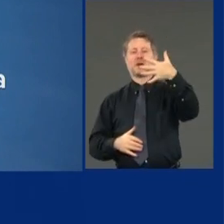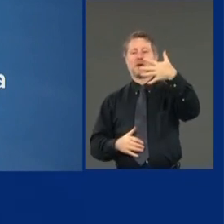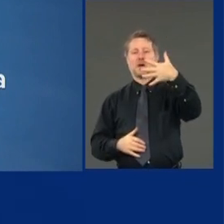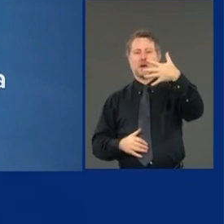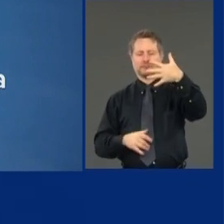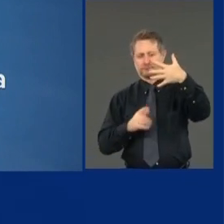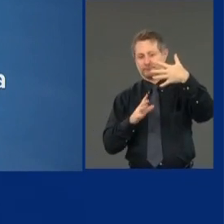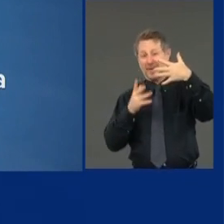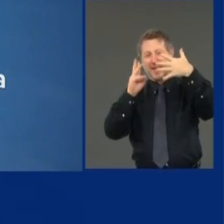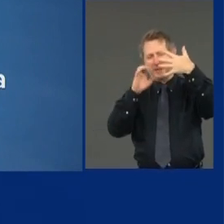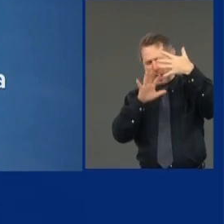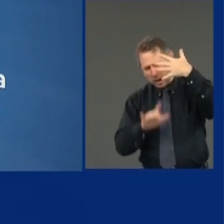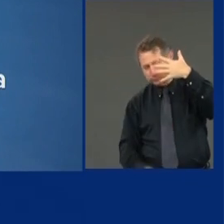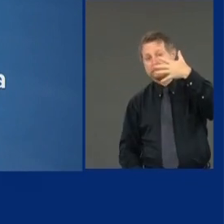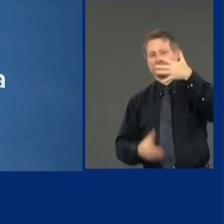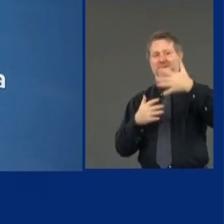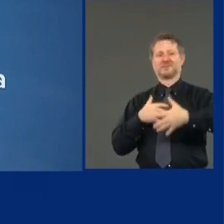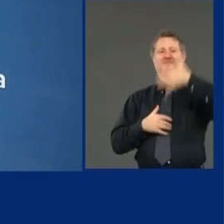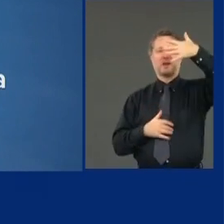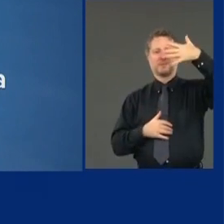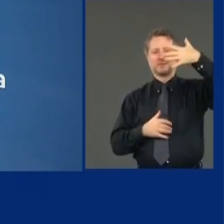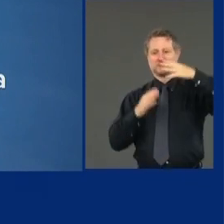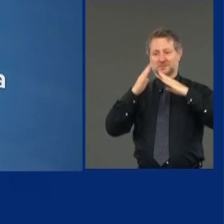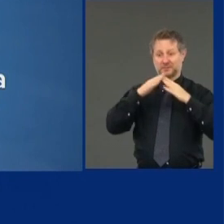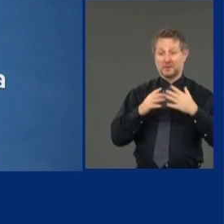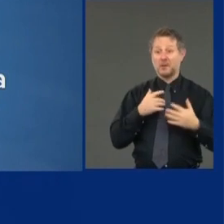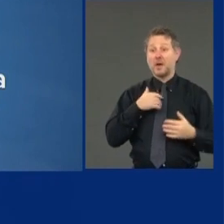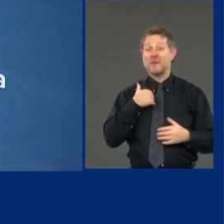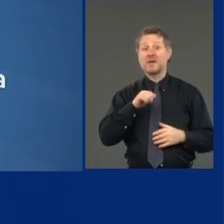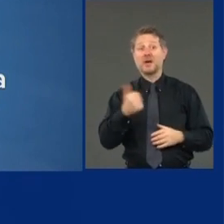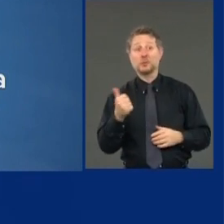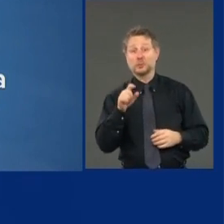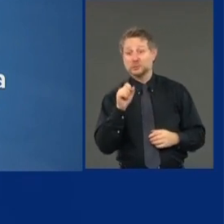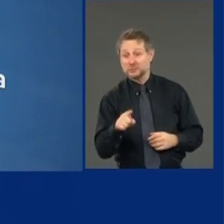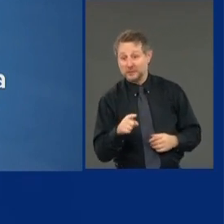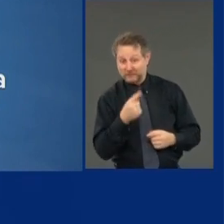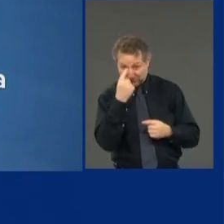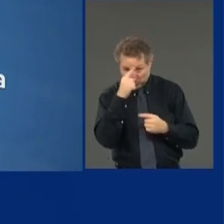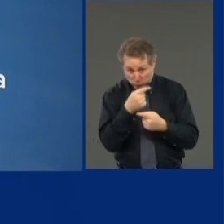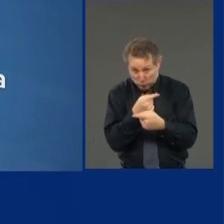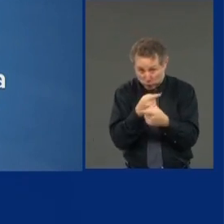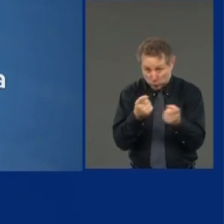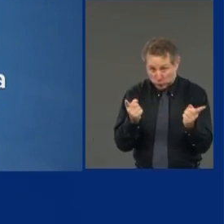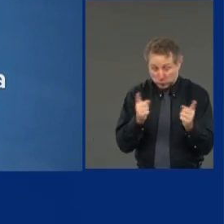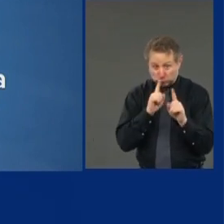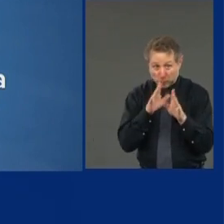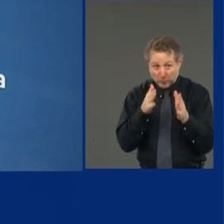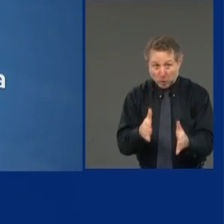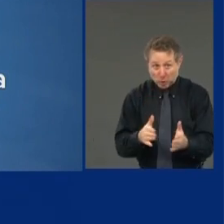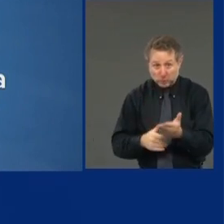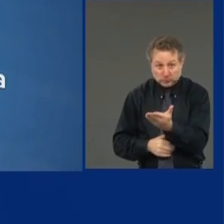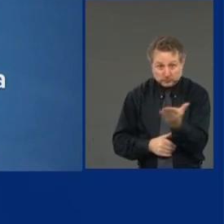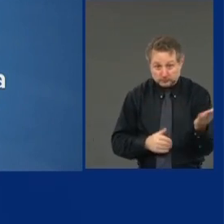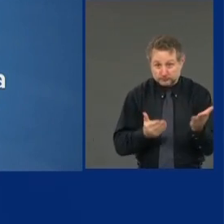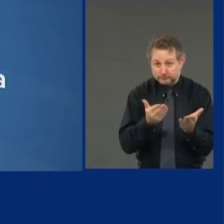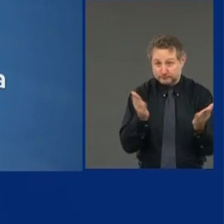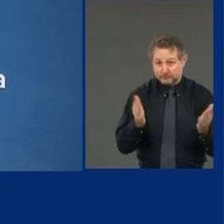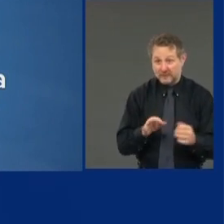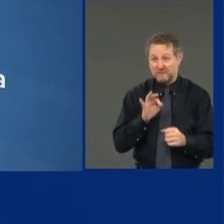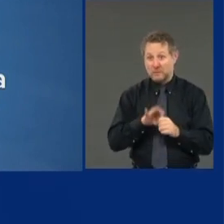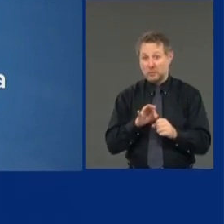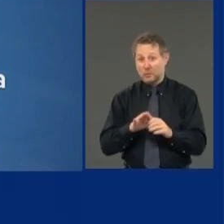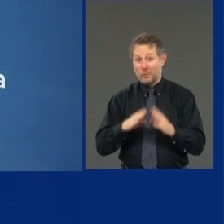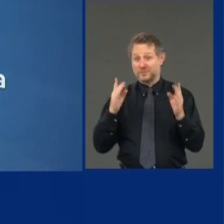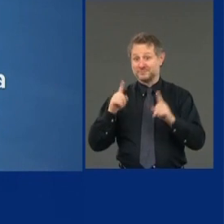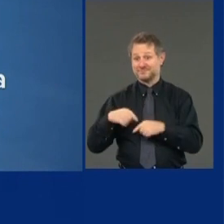voting. Here's another question for the astute press corps. The voting has been open for 2.5